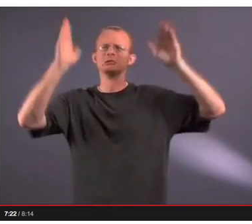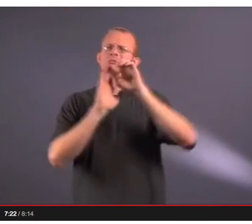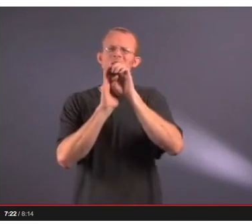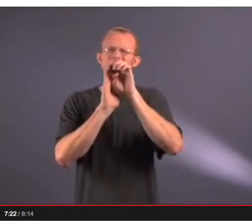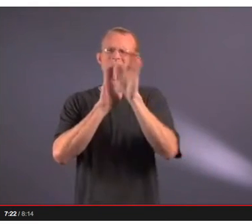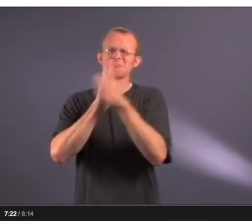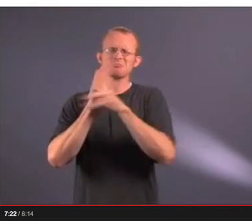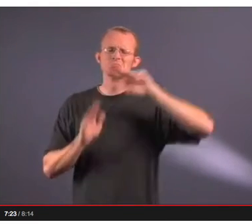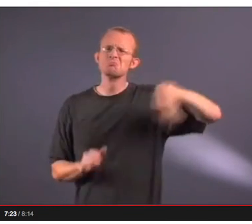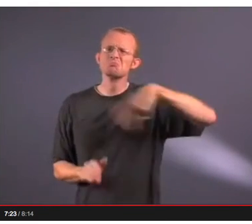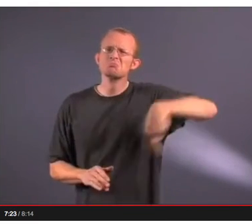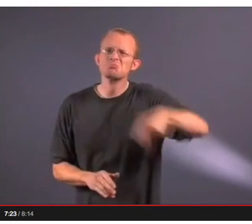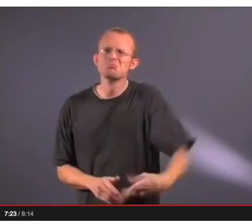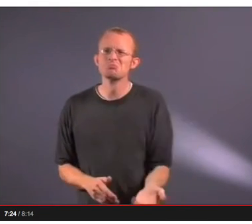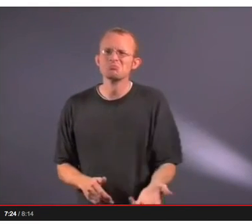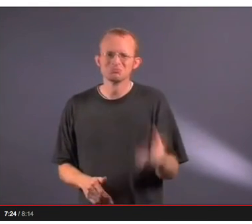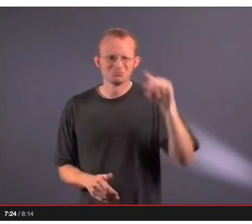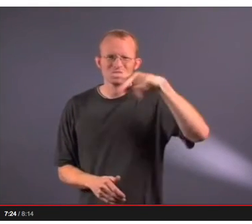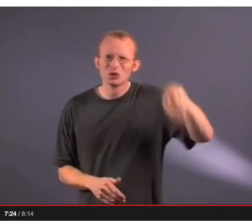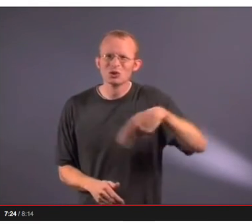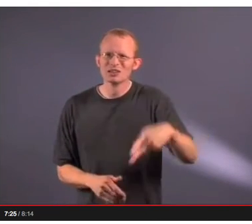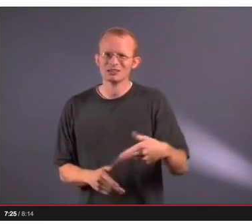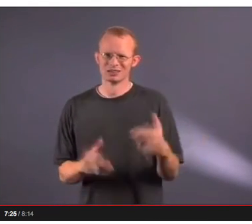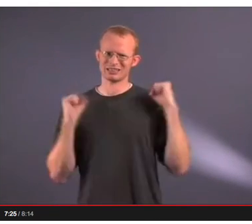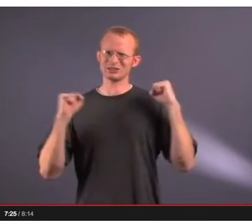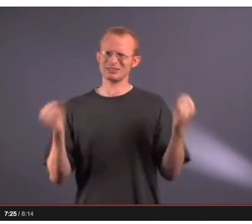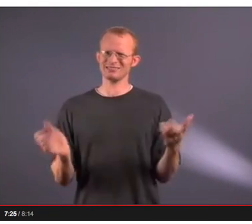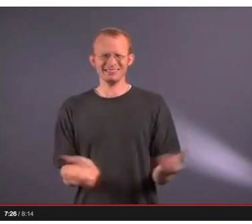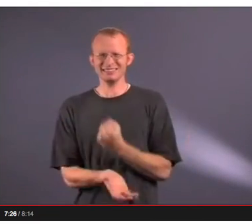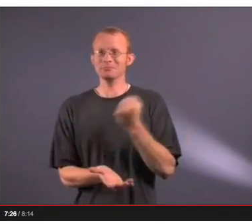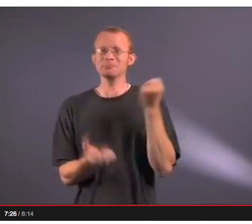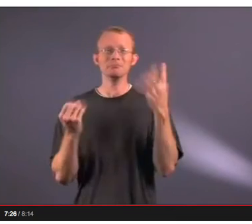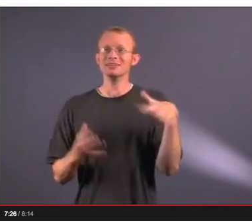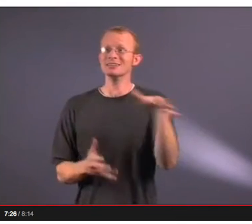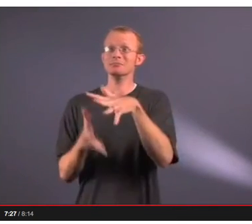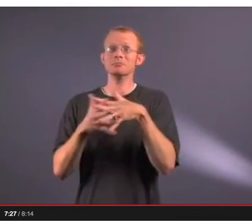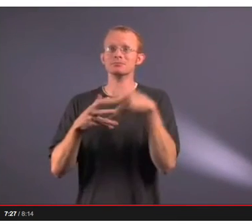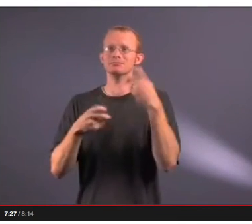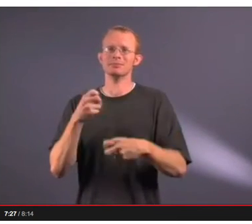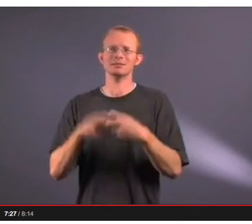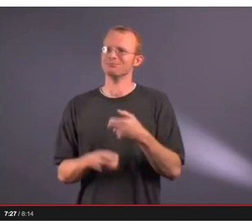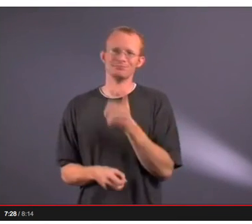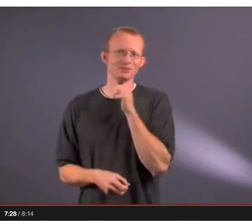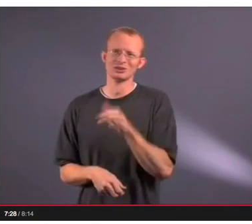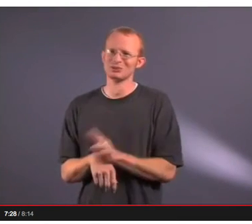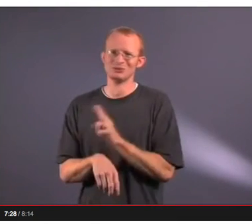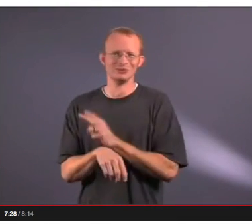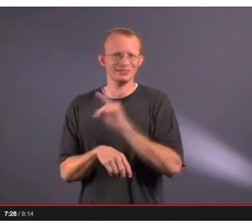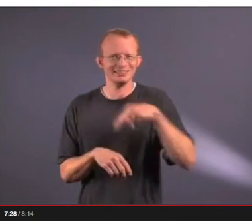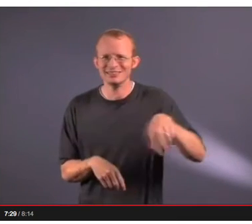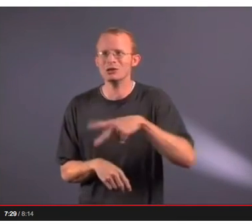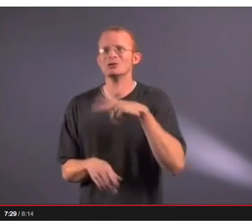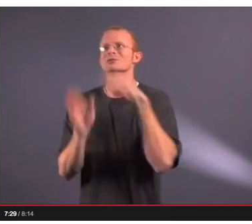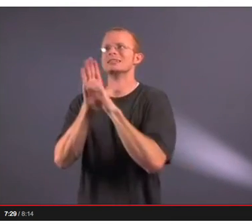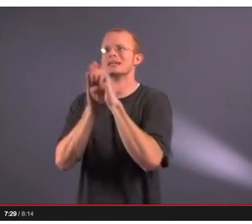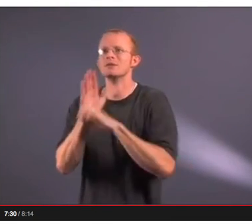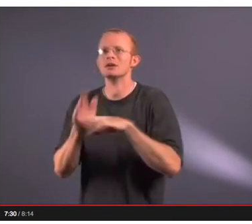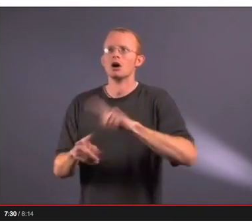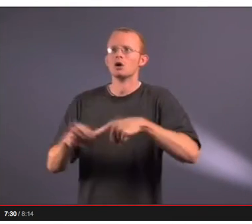restaurant. And people in America, they tend to love their elevators. They want to use an elevator. But no, use the stairs. Take advantage of the little bit of time that you